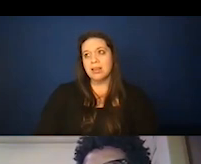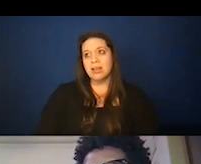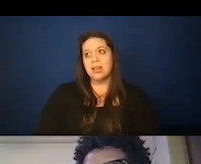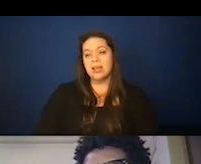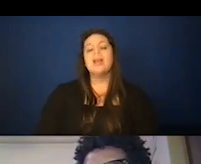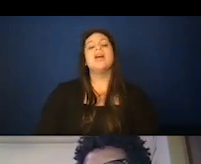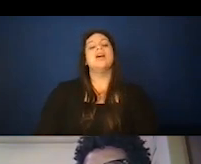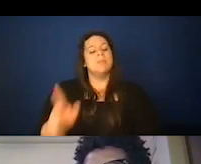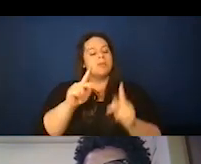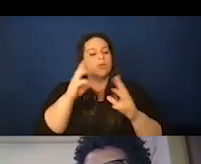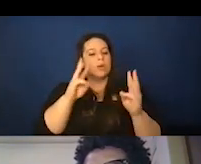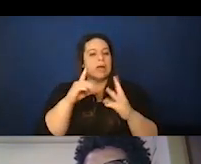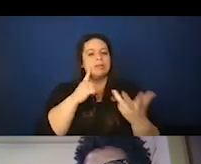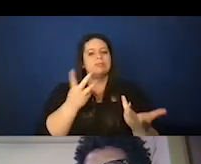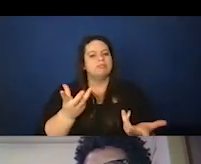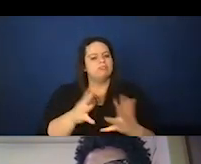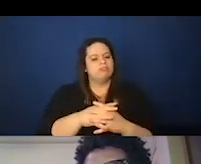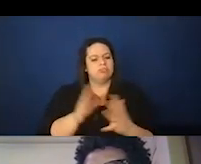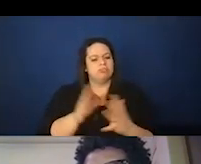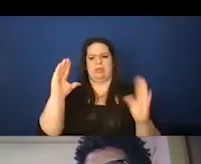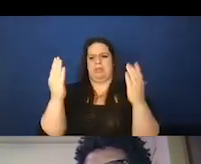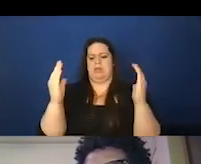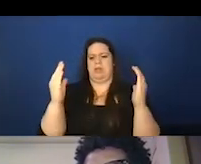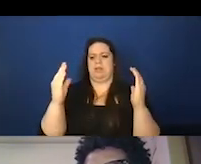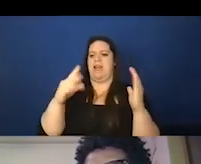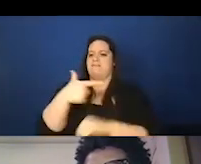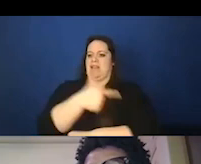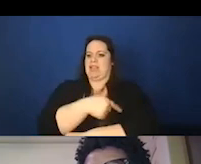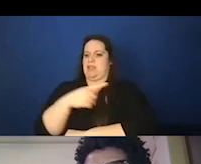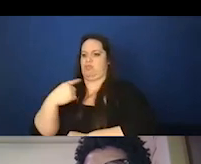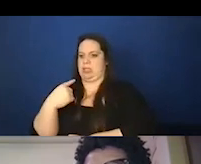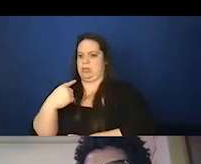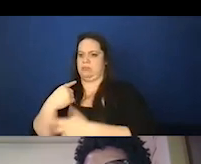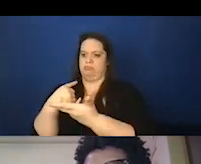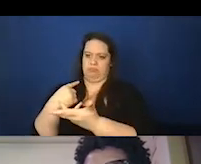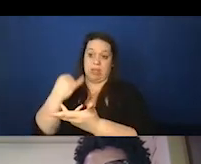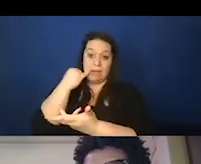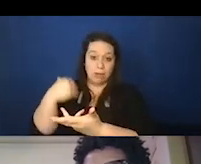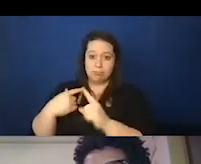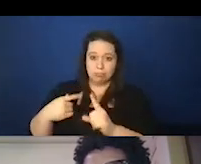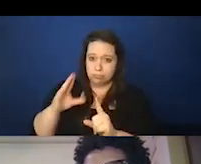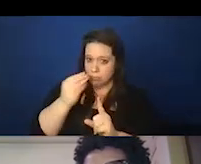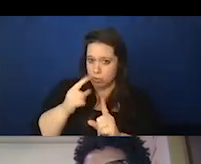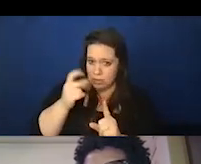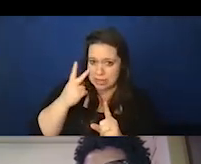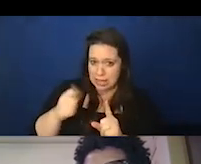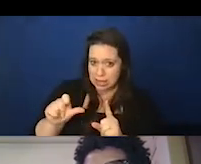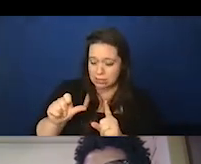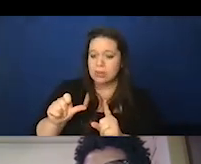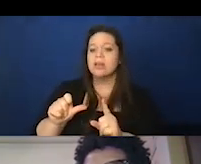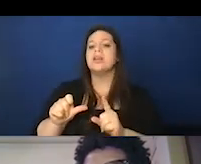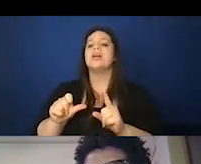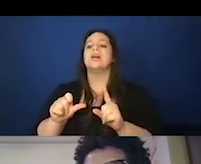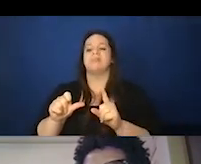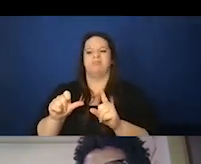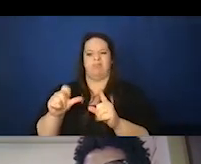worry about, after a while, you have to look at the vaccine risk if it was, but we didn't see it. If you get COVID,